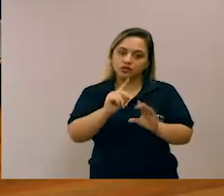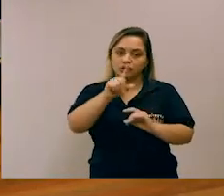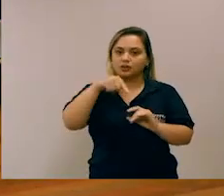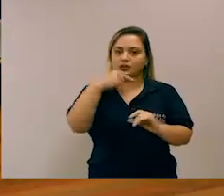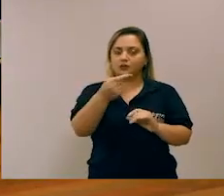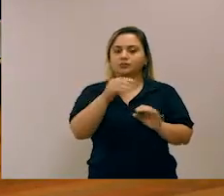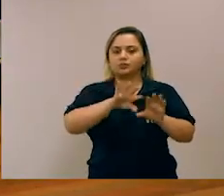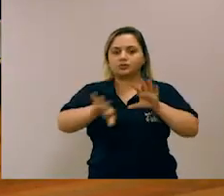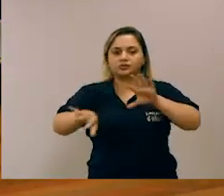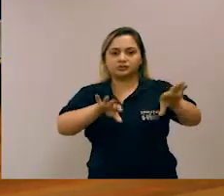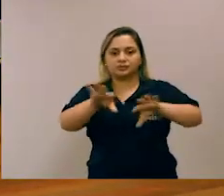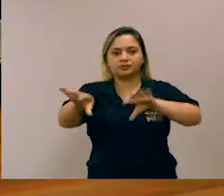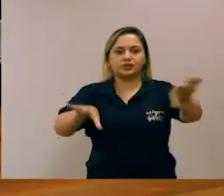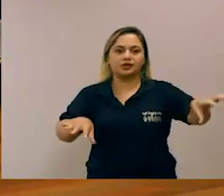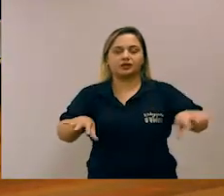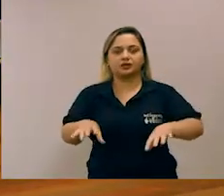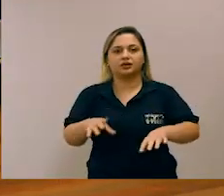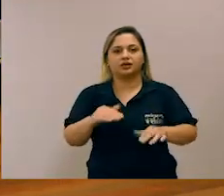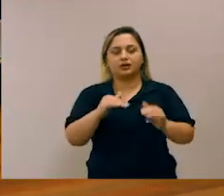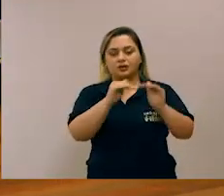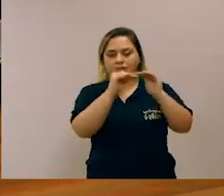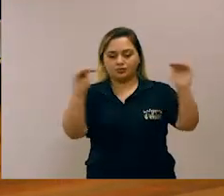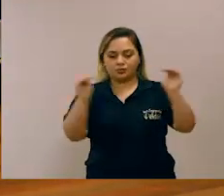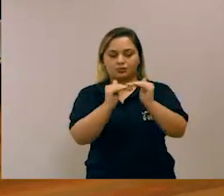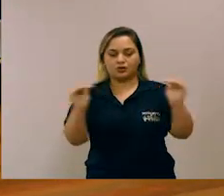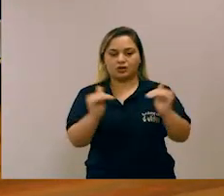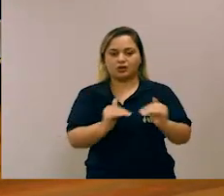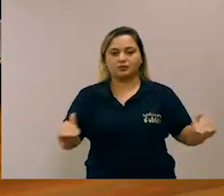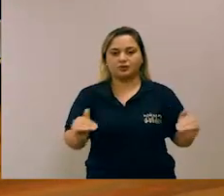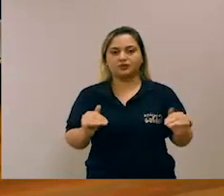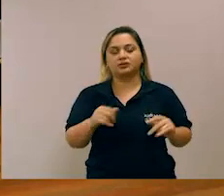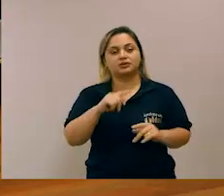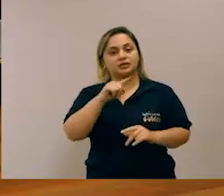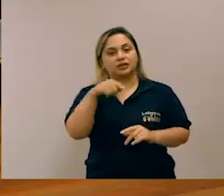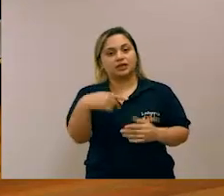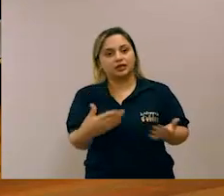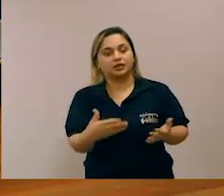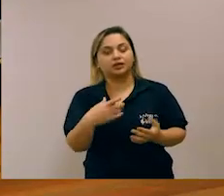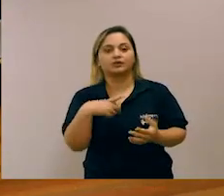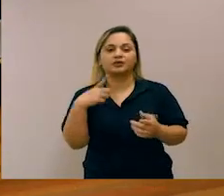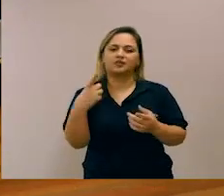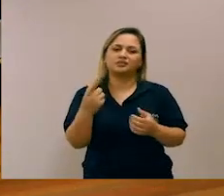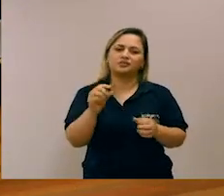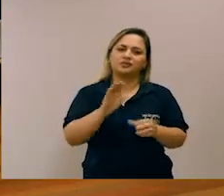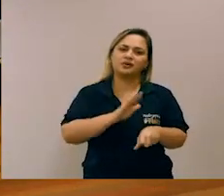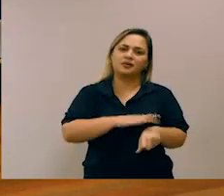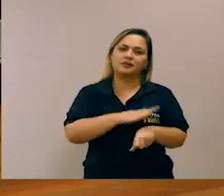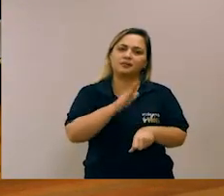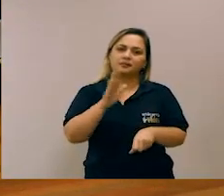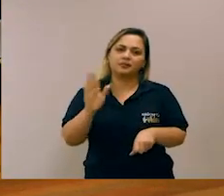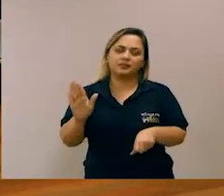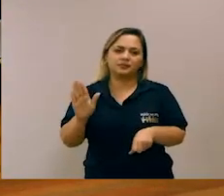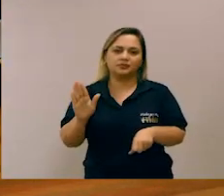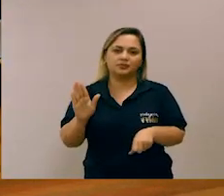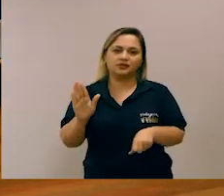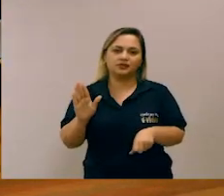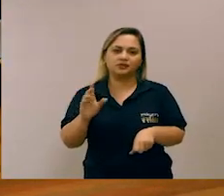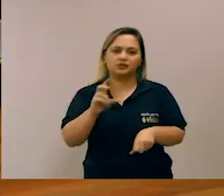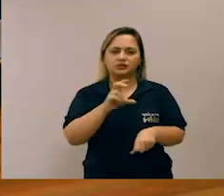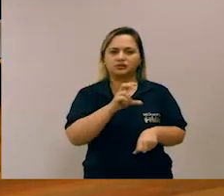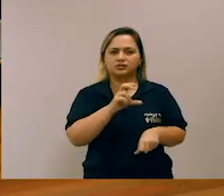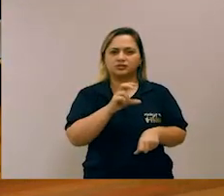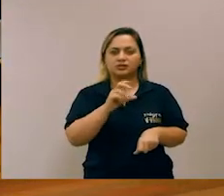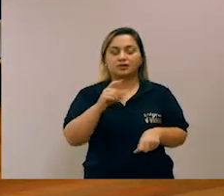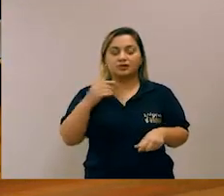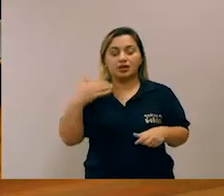victims, and then we separated everything into layers. And so we have over 2,500 points, and this